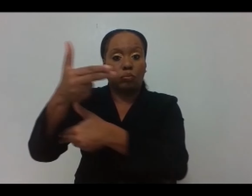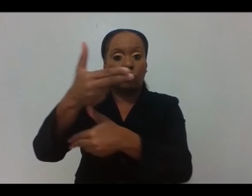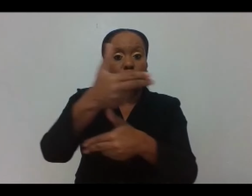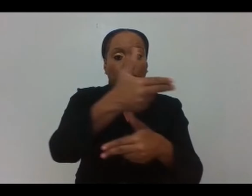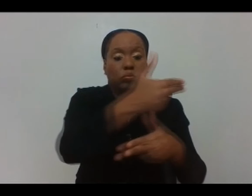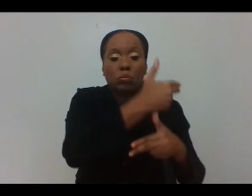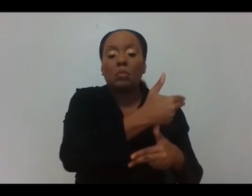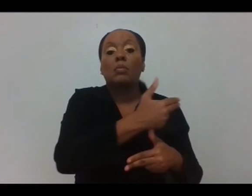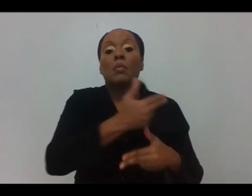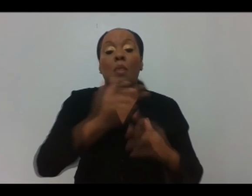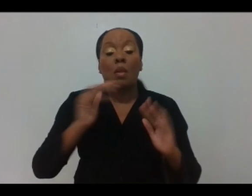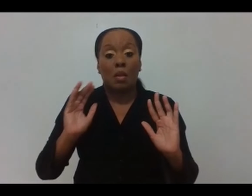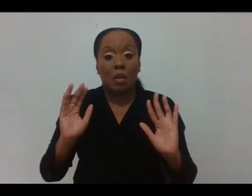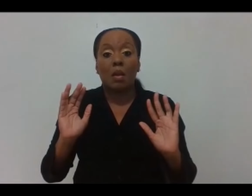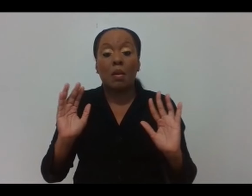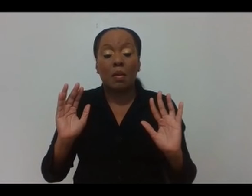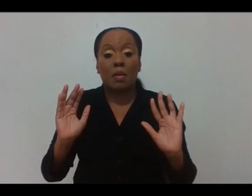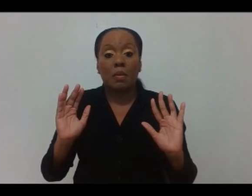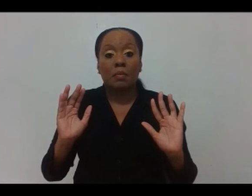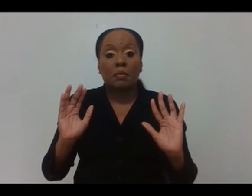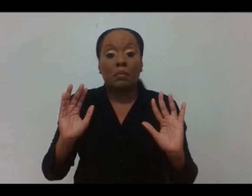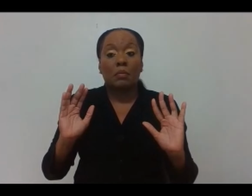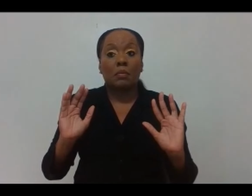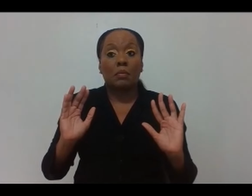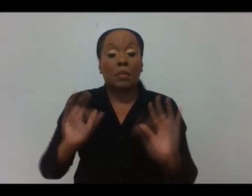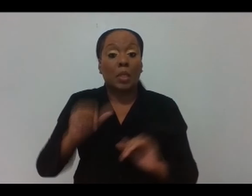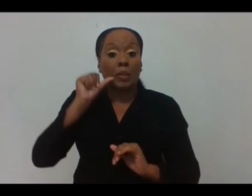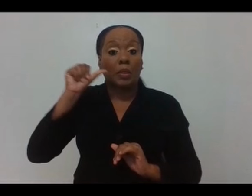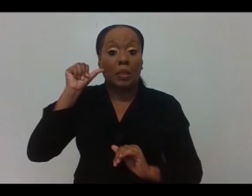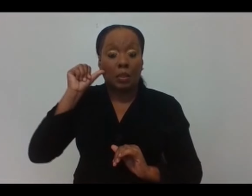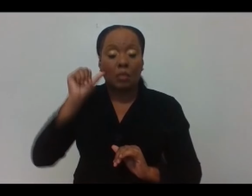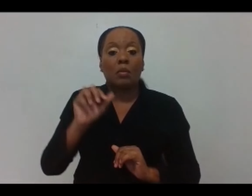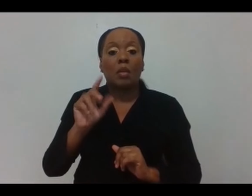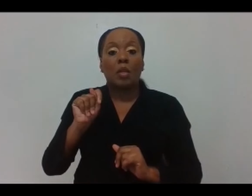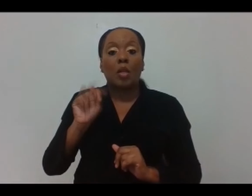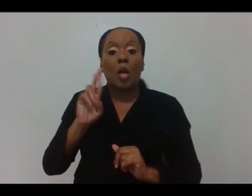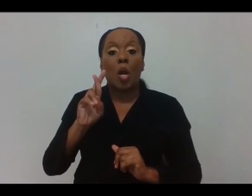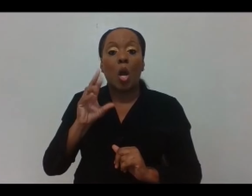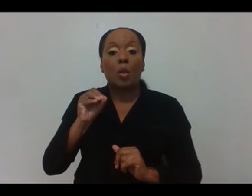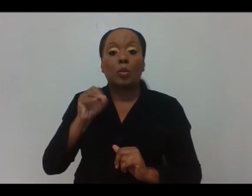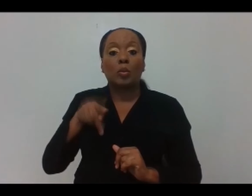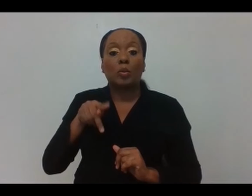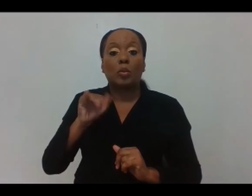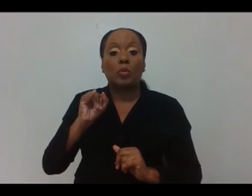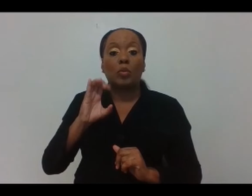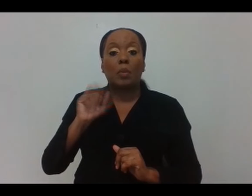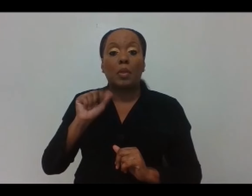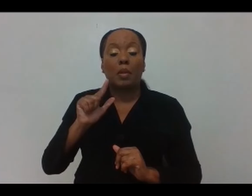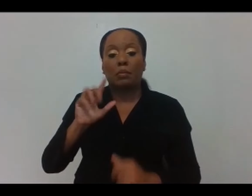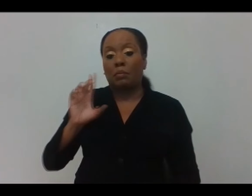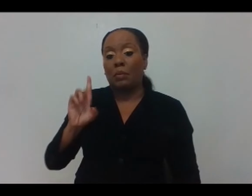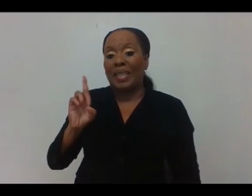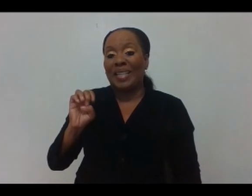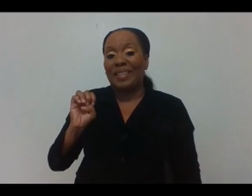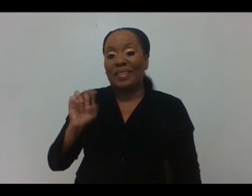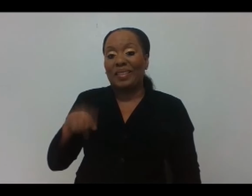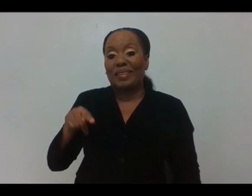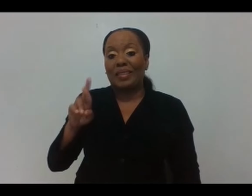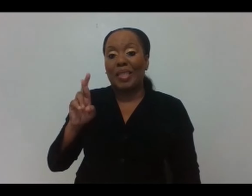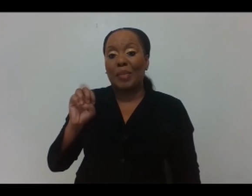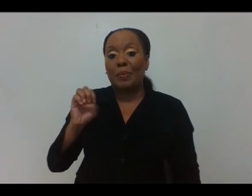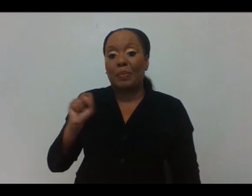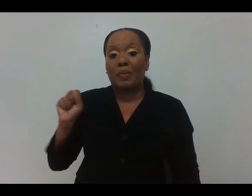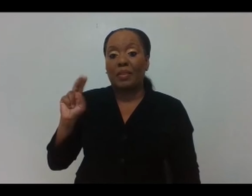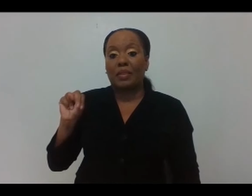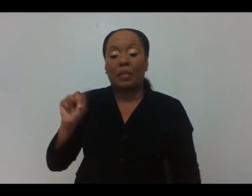Barbados. At the time, it was a tropical depression. Over the late afternoon, night, it strengthened into